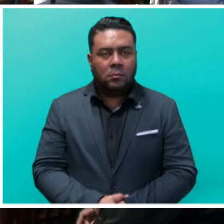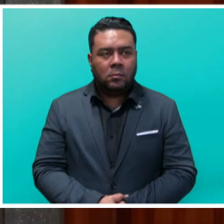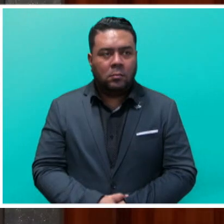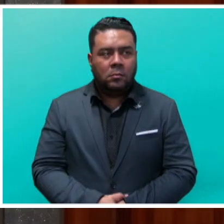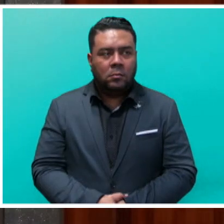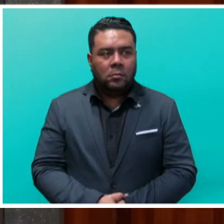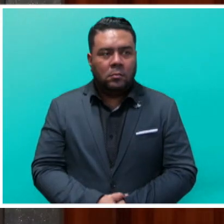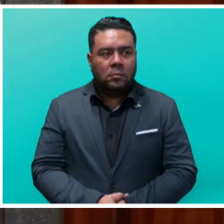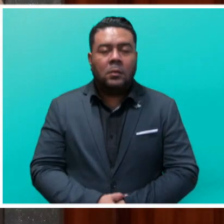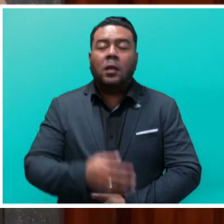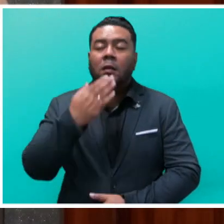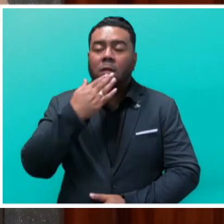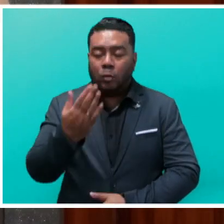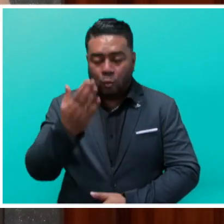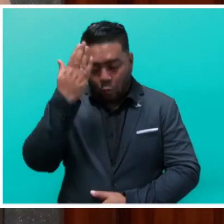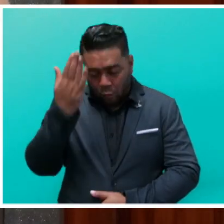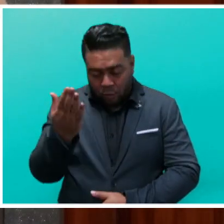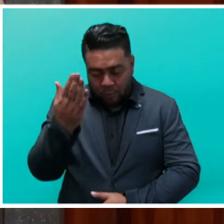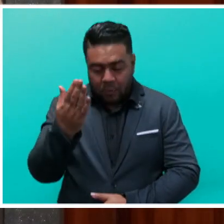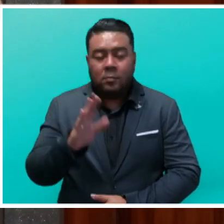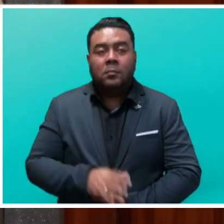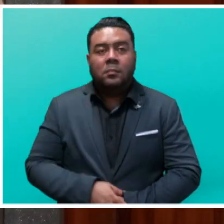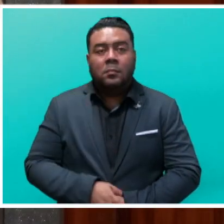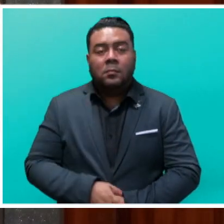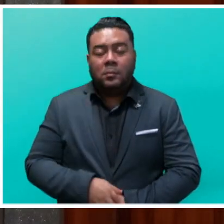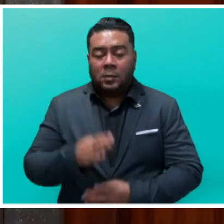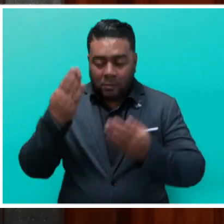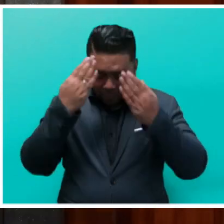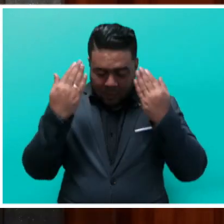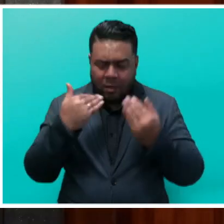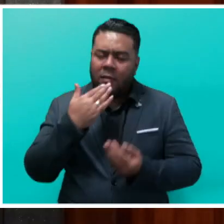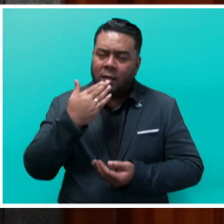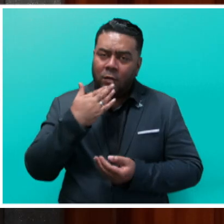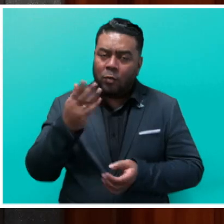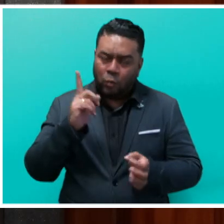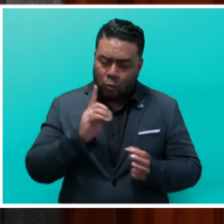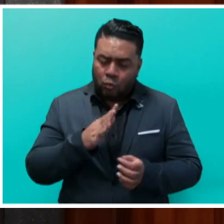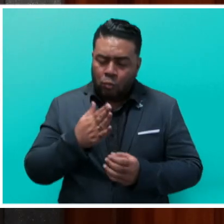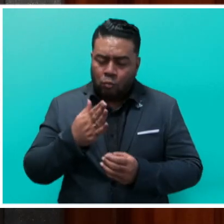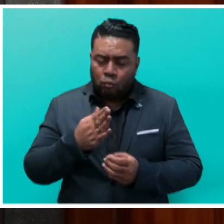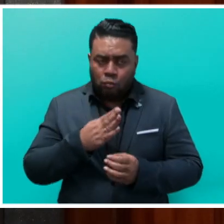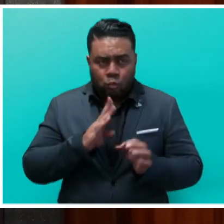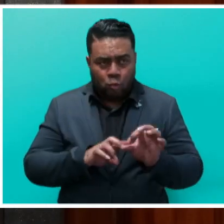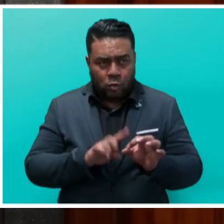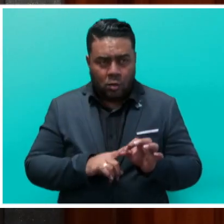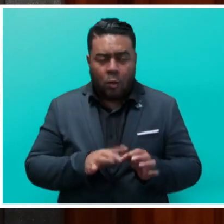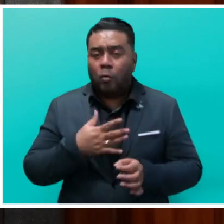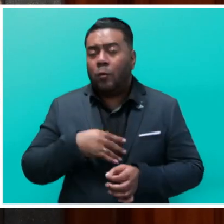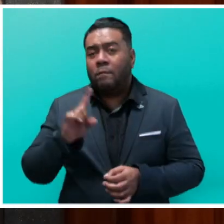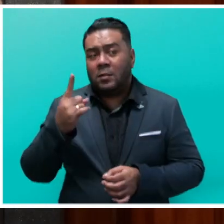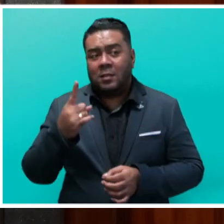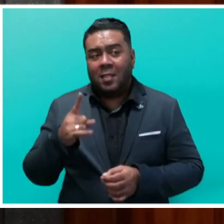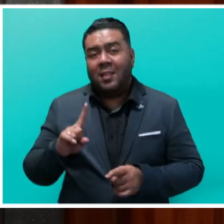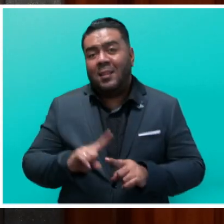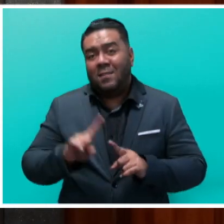Thank you, Honourable Speaker, and I thank the Honourable Corella Visau for his question. Honourable Speaker, I first want to highlight the difference